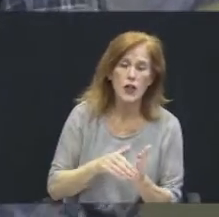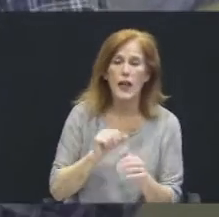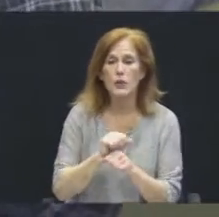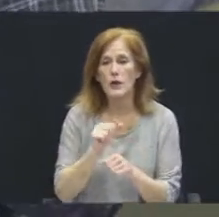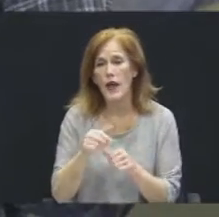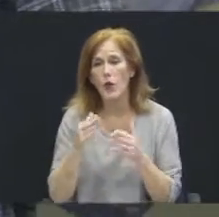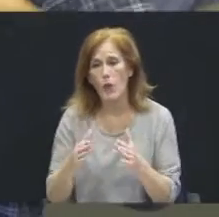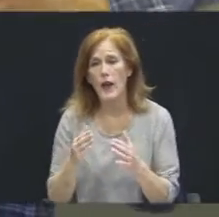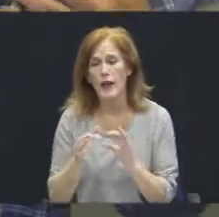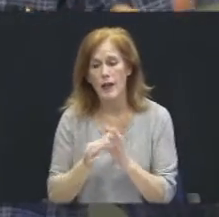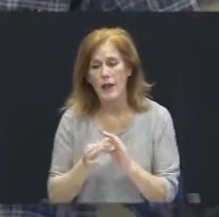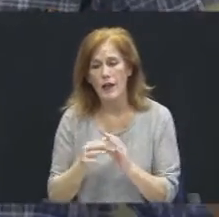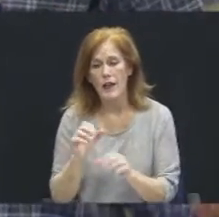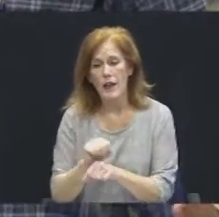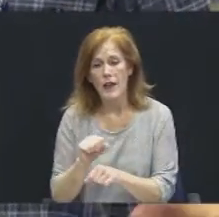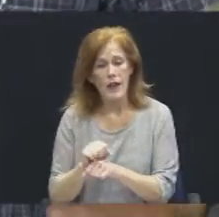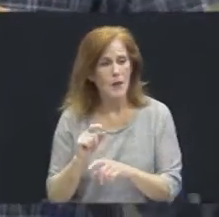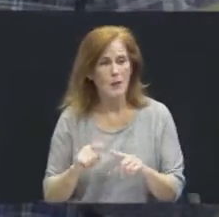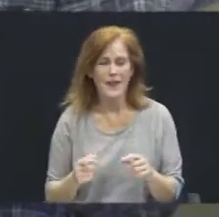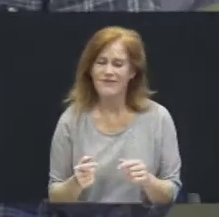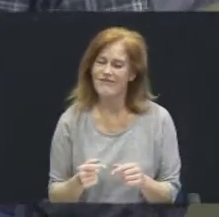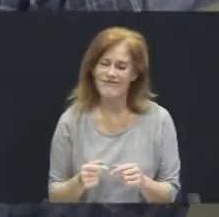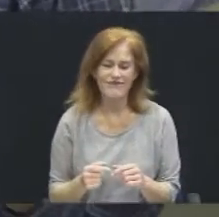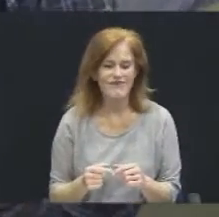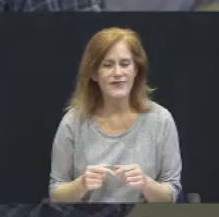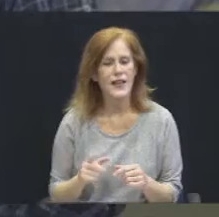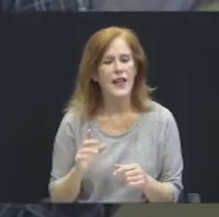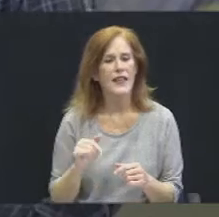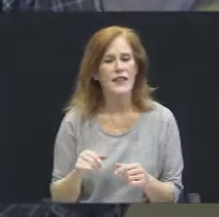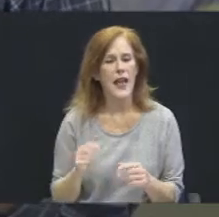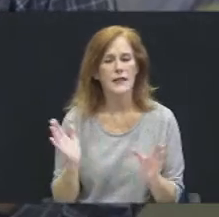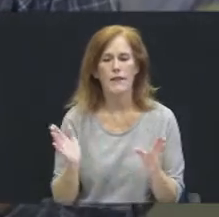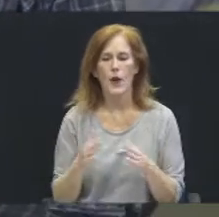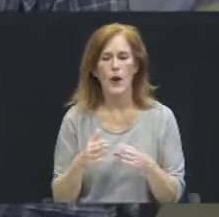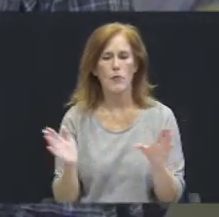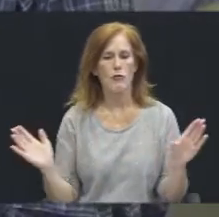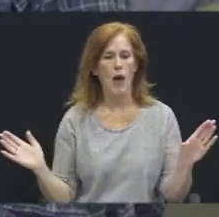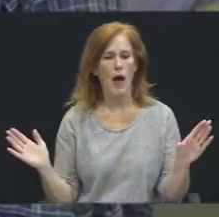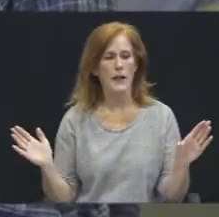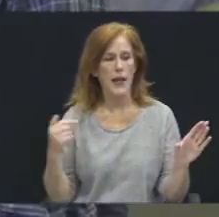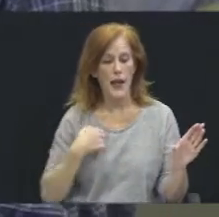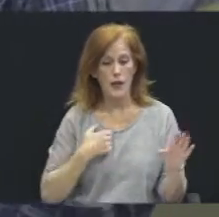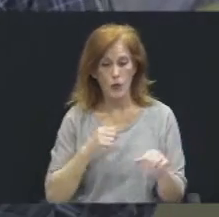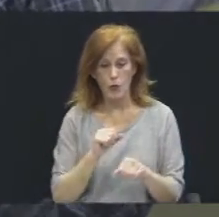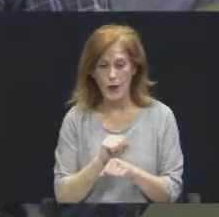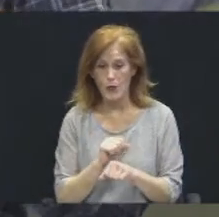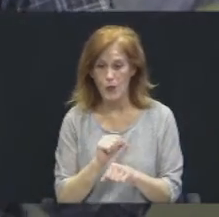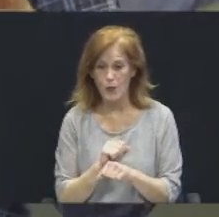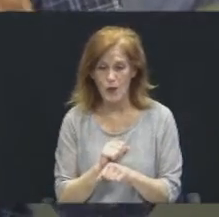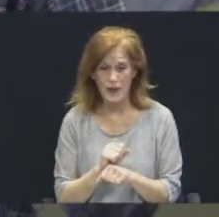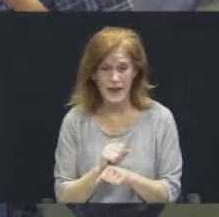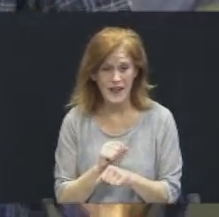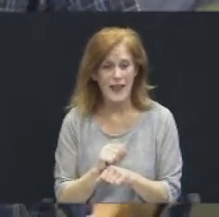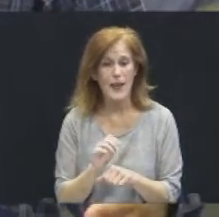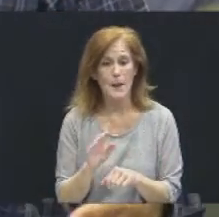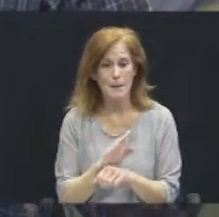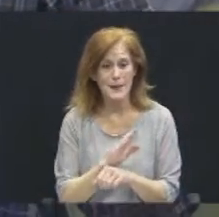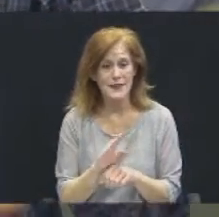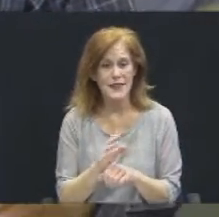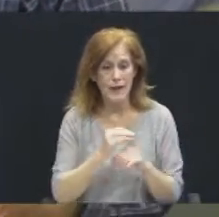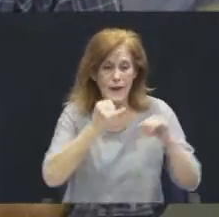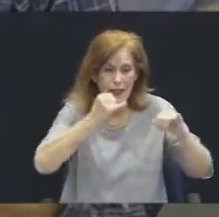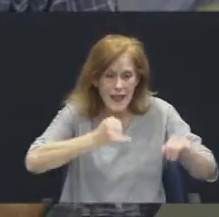employment, but there again, that might not be, that's painting a broad brush, and we work so much in the business of